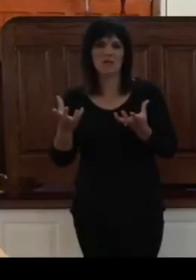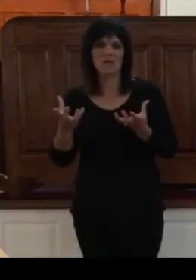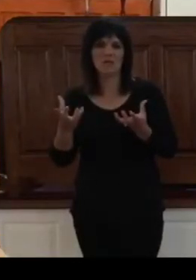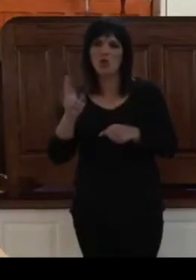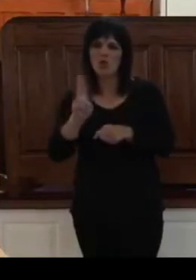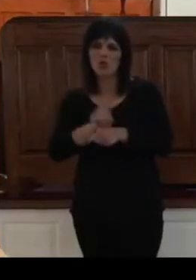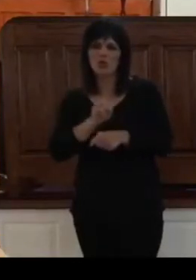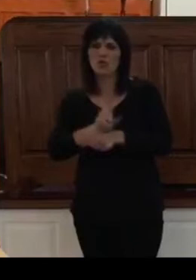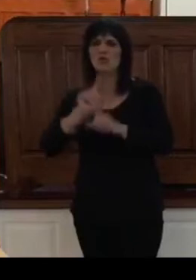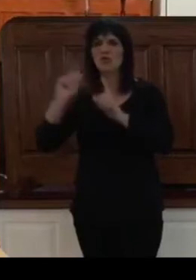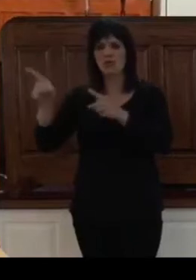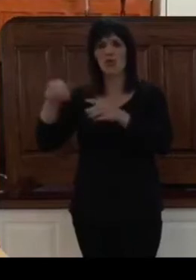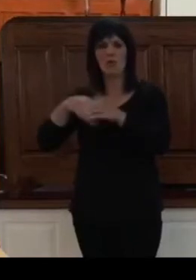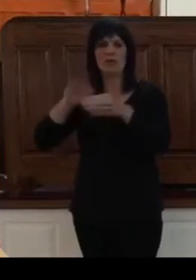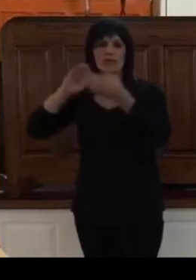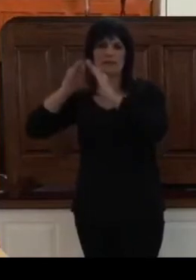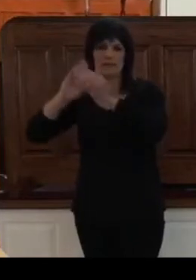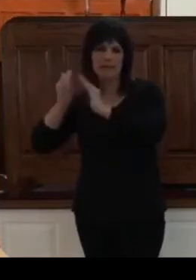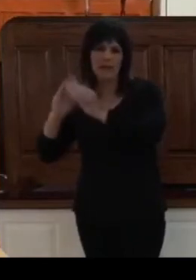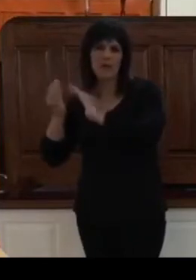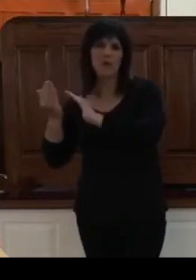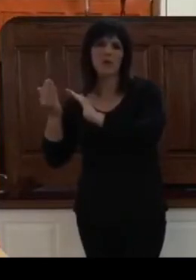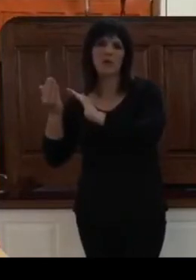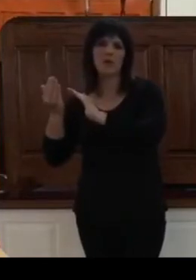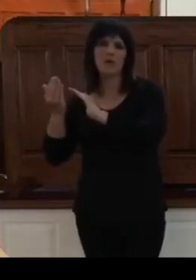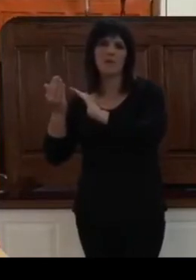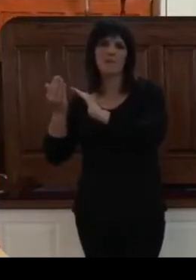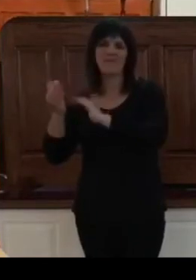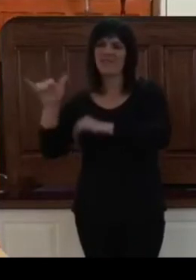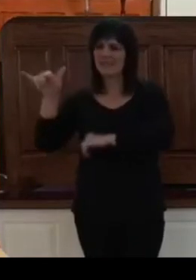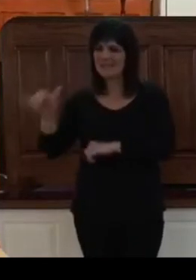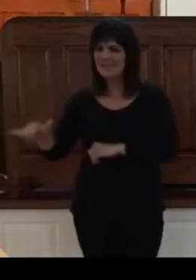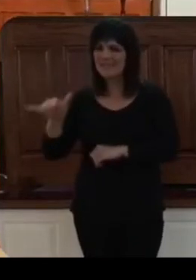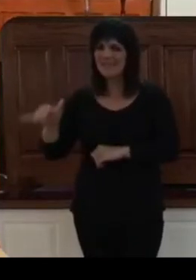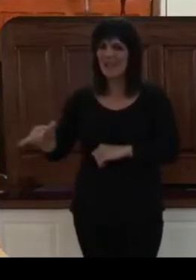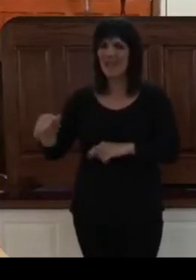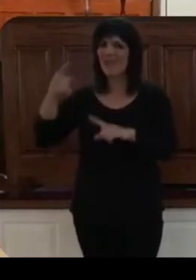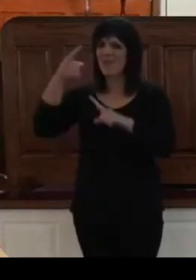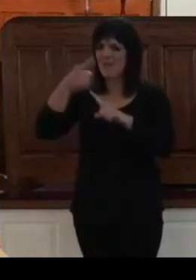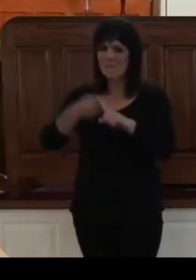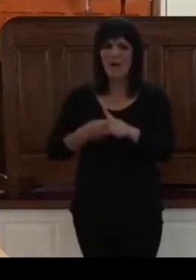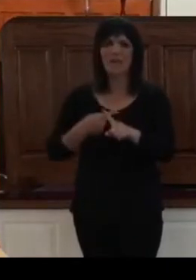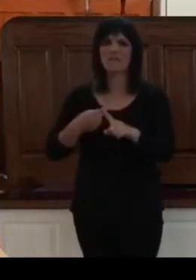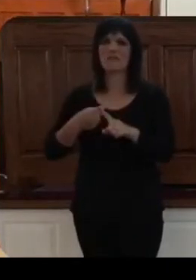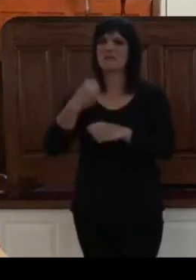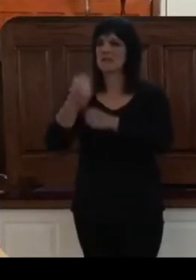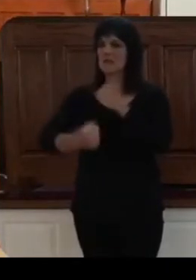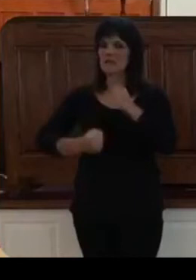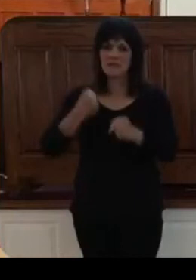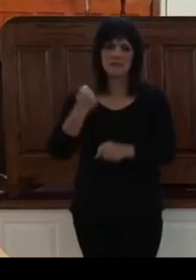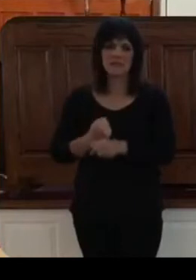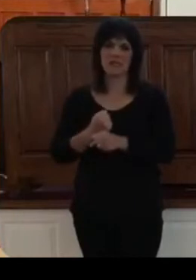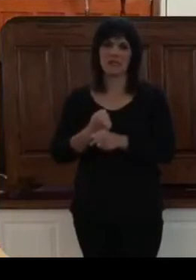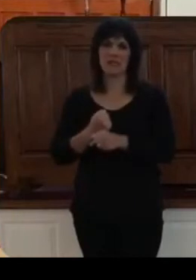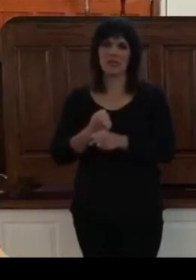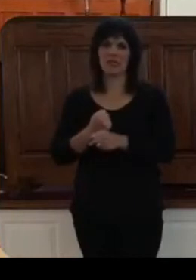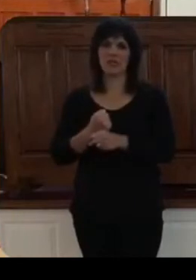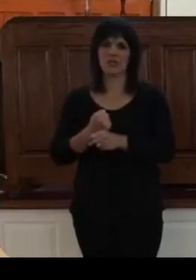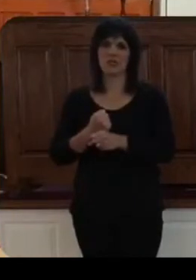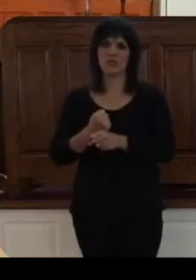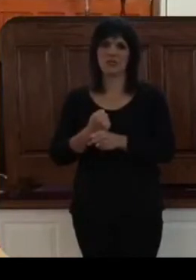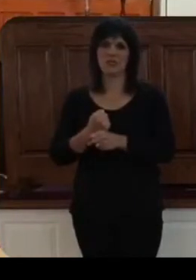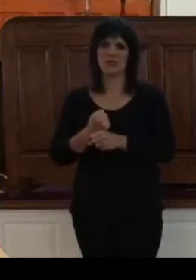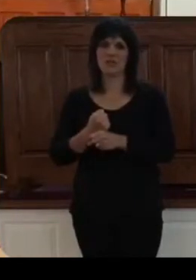into the town. We'll talk about it here in a minute, how he ministered. But he would stay for months and maybe even years. He stayed for at least 18 months in